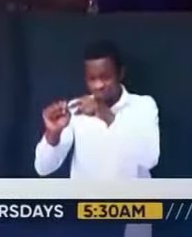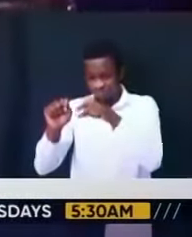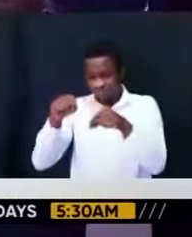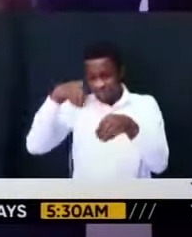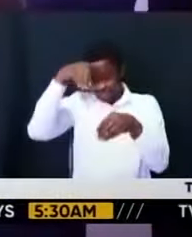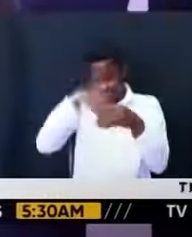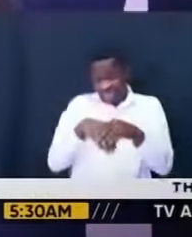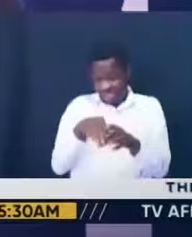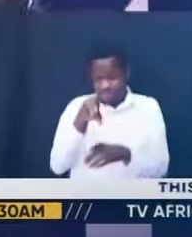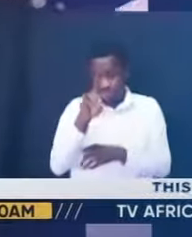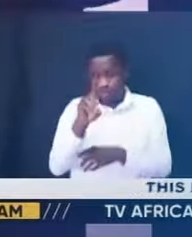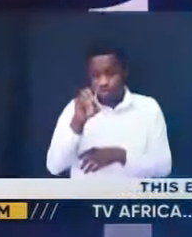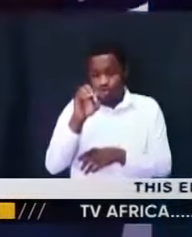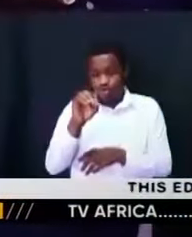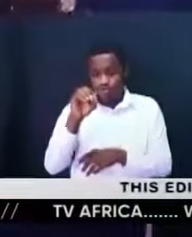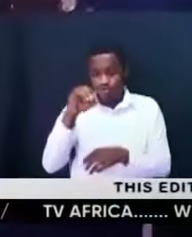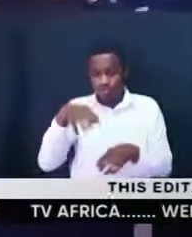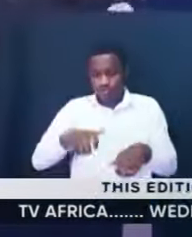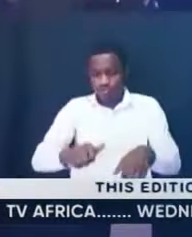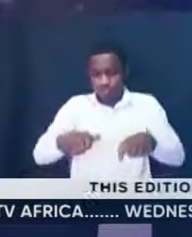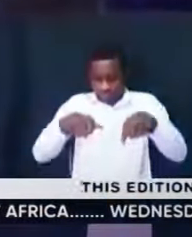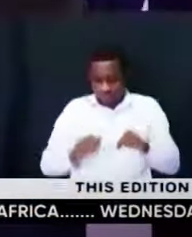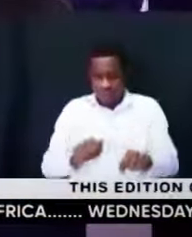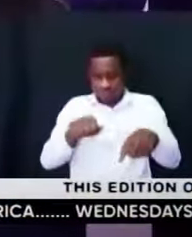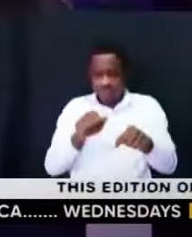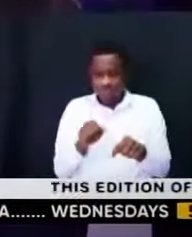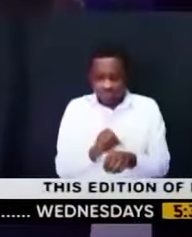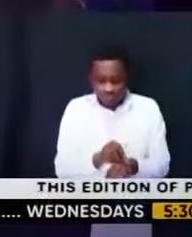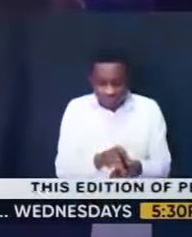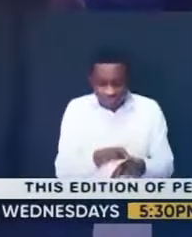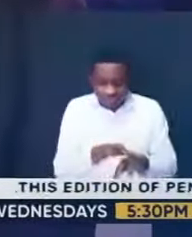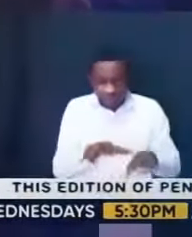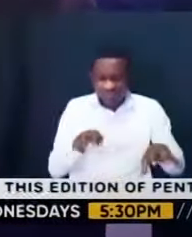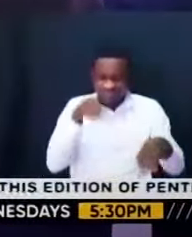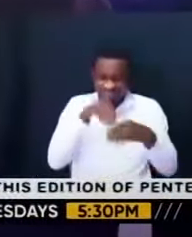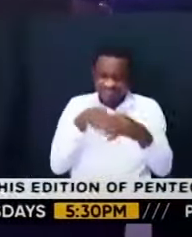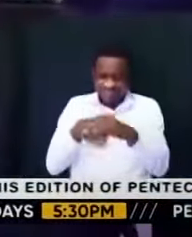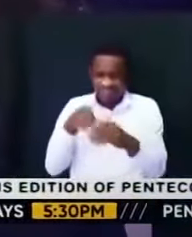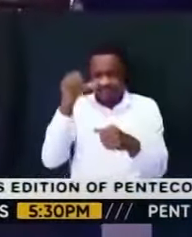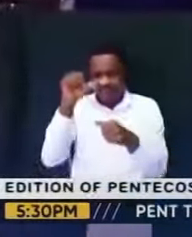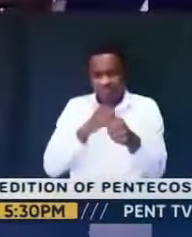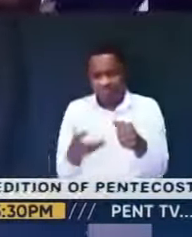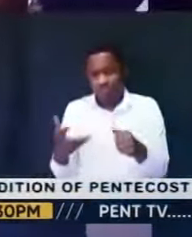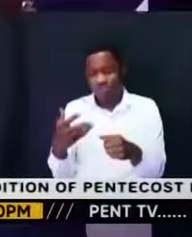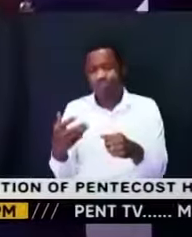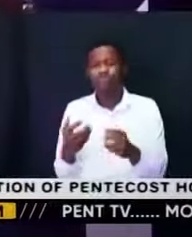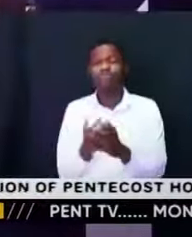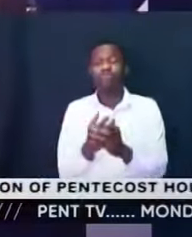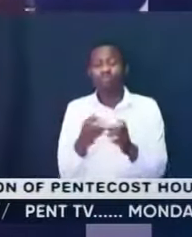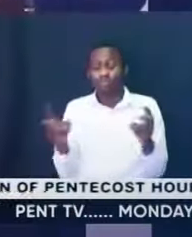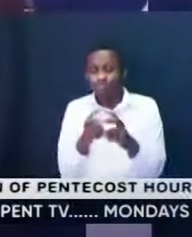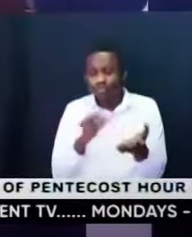door that is it will spread so Jesus is saying that be careful ful of the teachings of the Pharisees and the